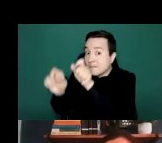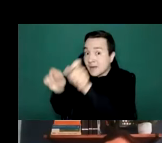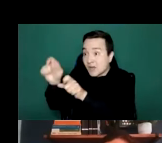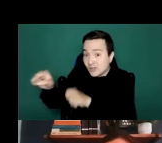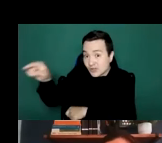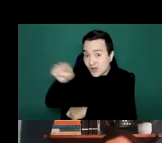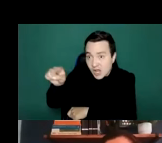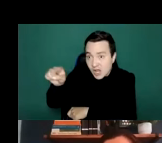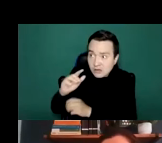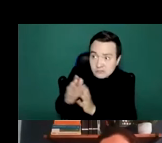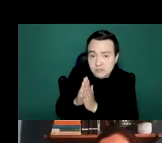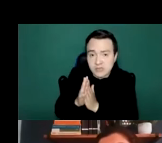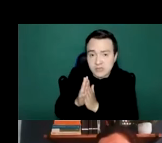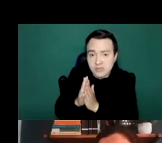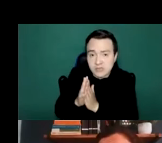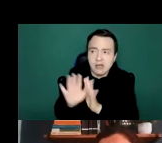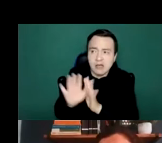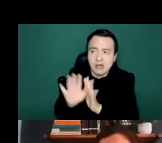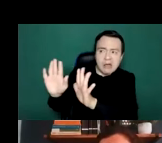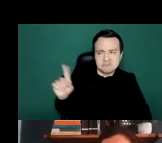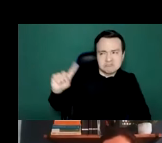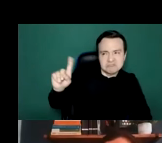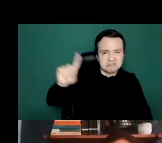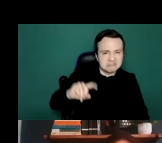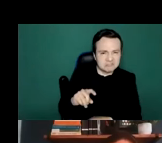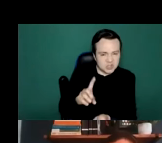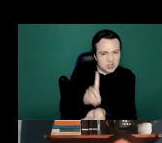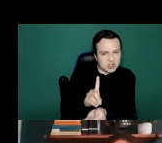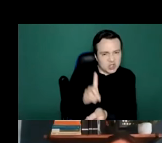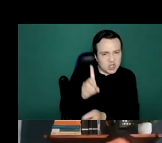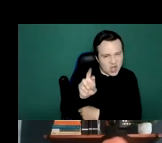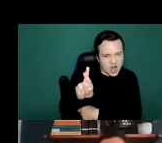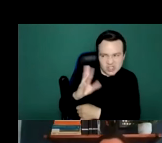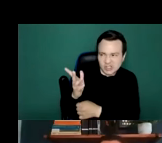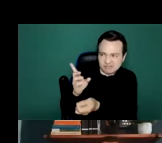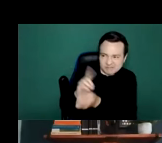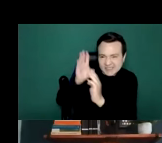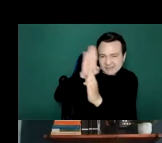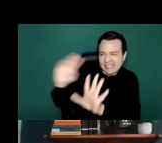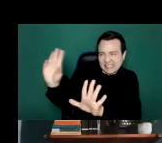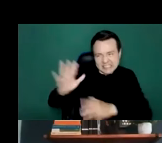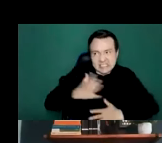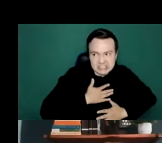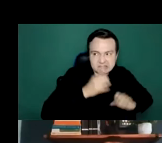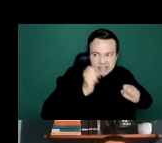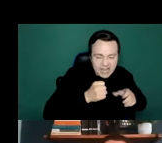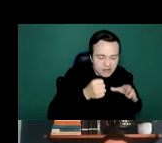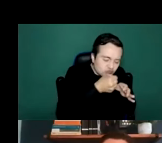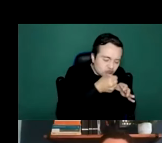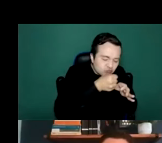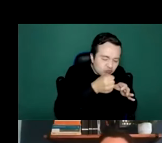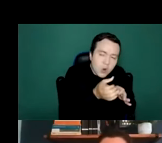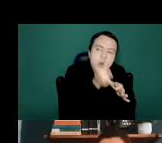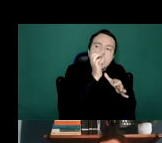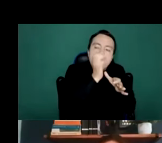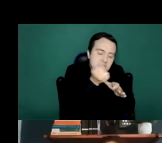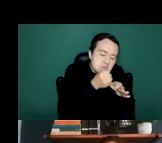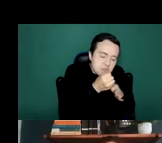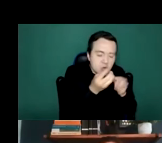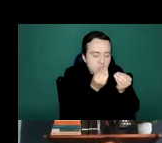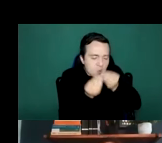to in the healthcare arena. In many cases, we see people that opt for traditional medicine,